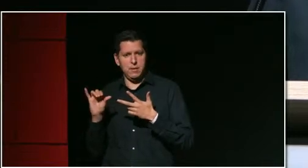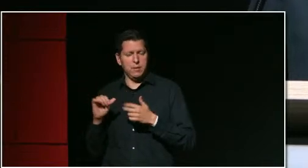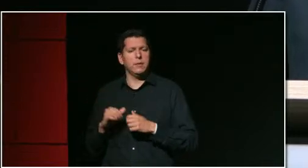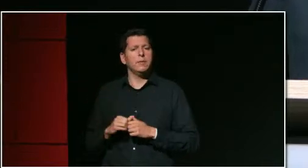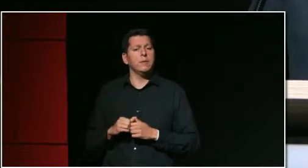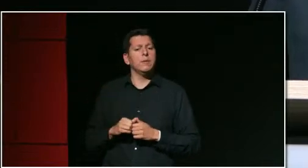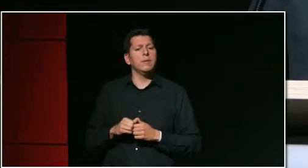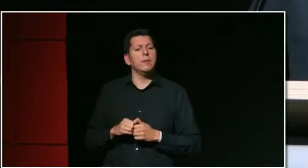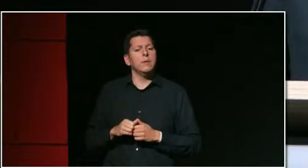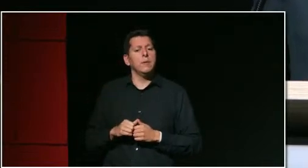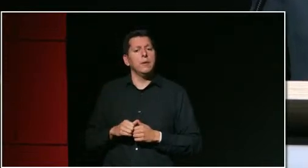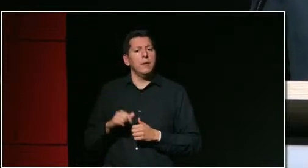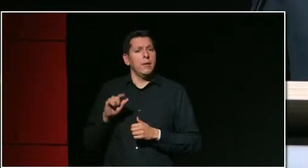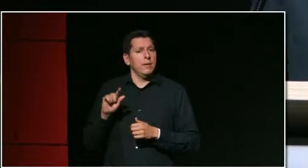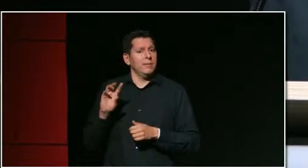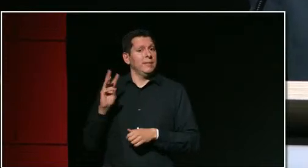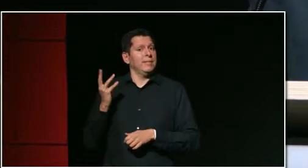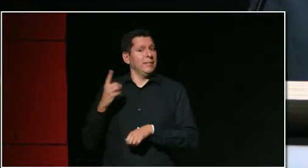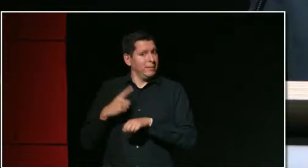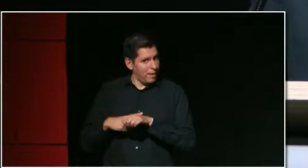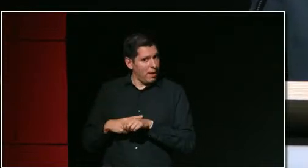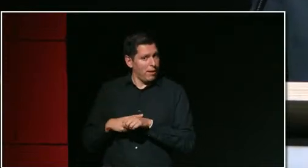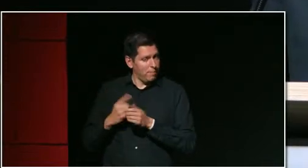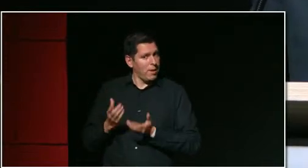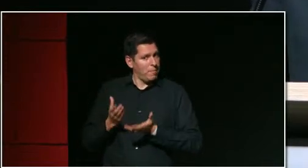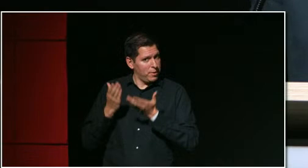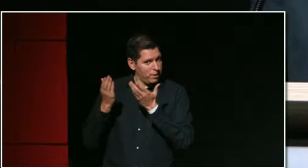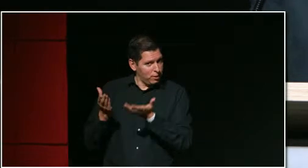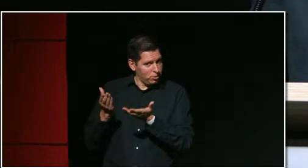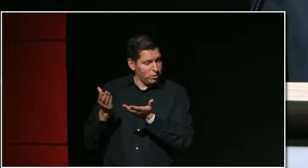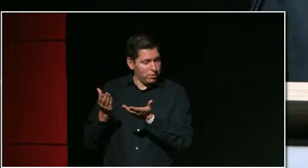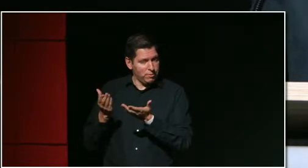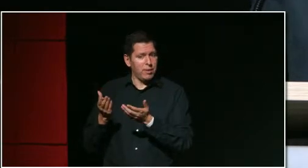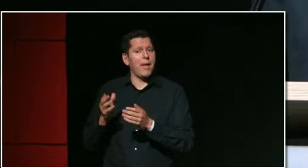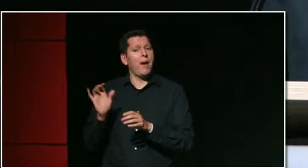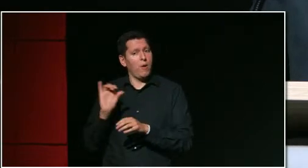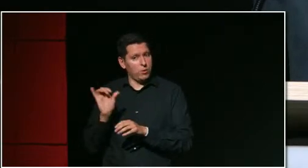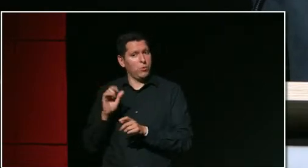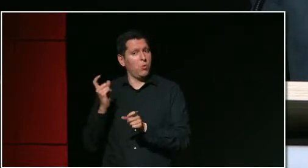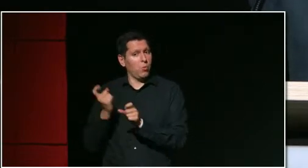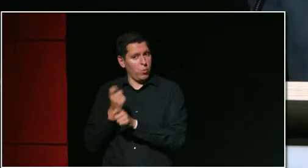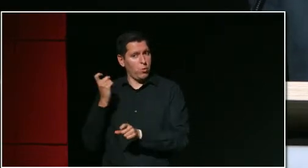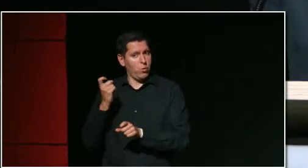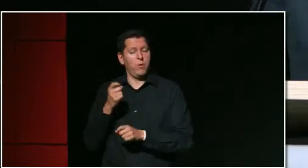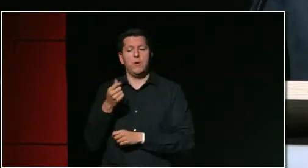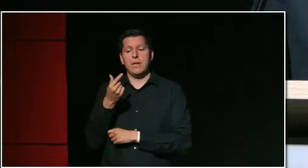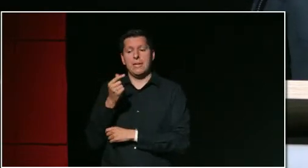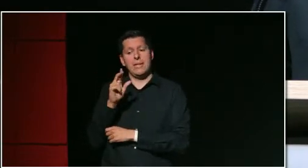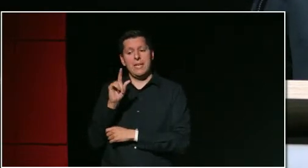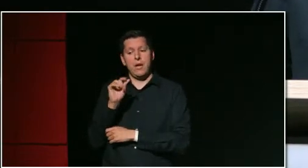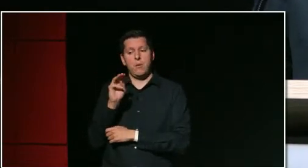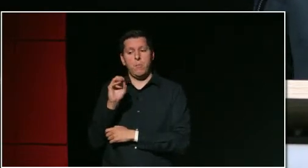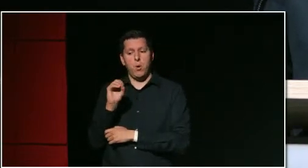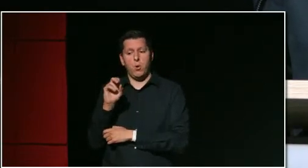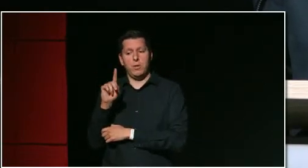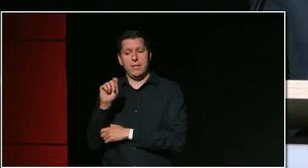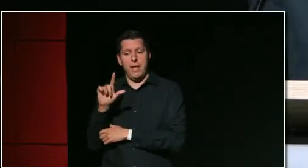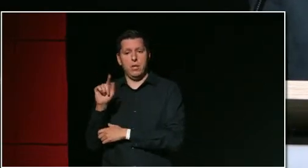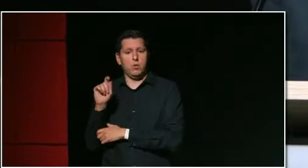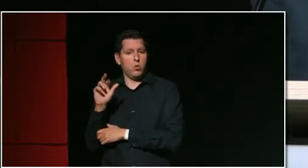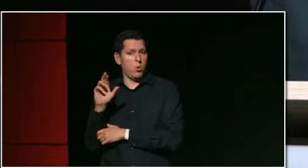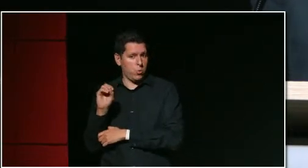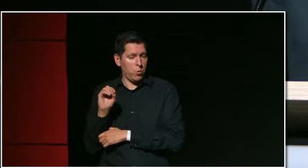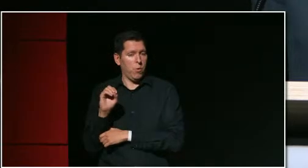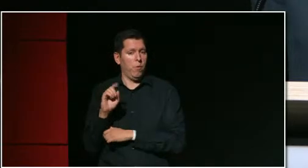is the sixth-time nominee and Academy Award winner, Guillermo del Toro. Could you please bring out